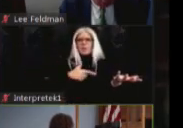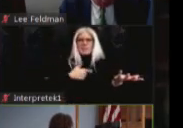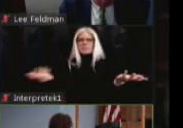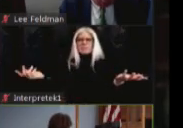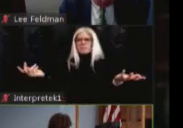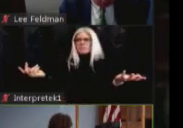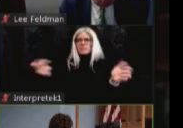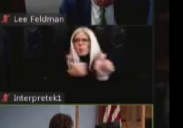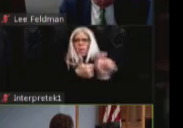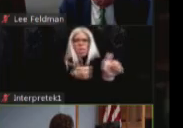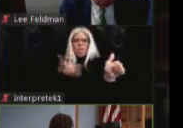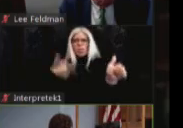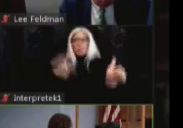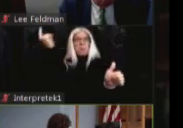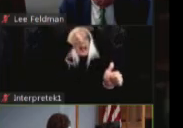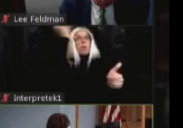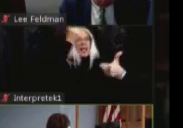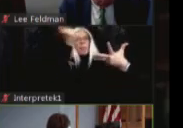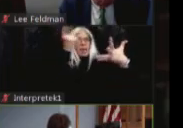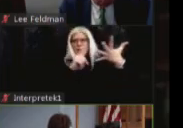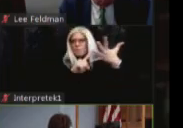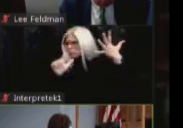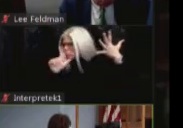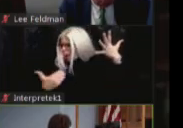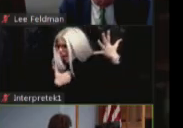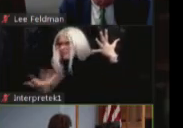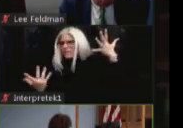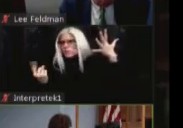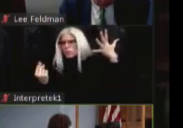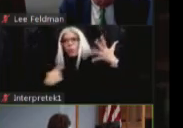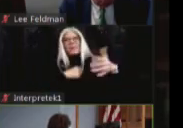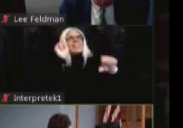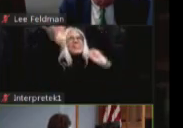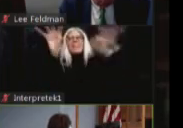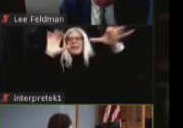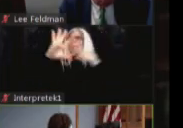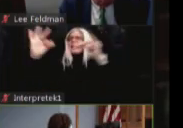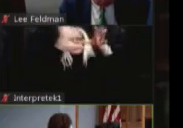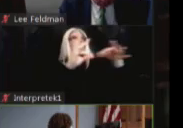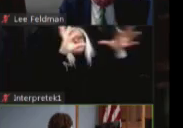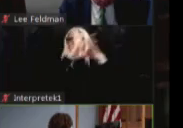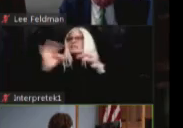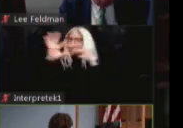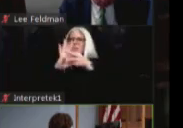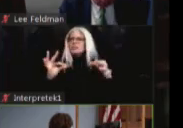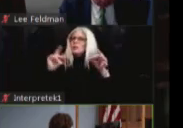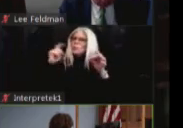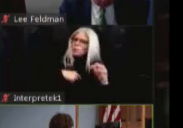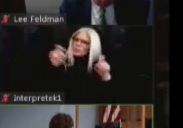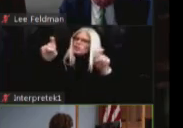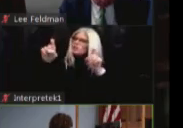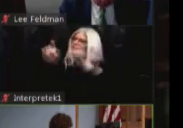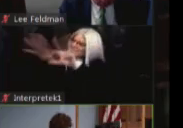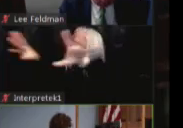not putting the message out, I think, like we should. It should be a continuous education about this